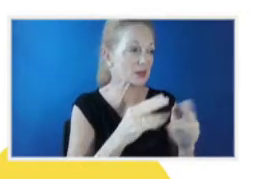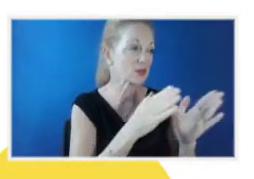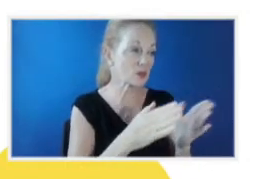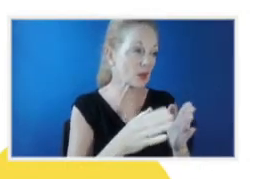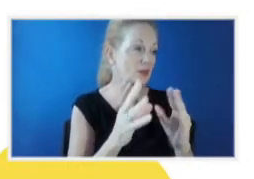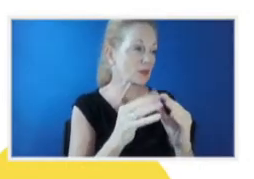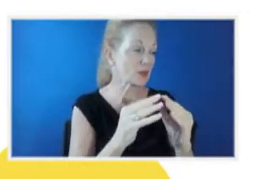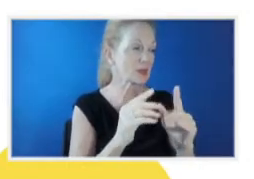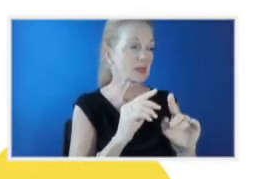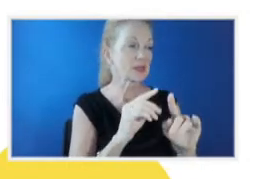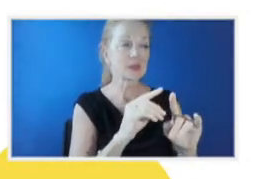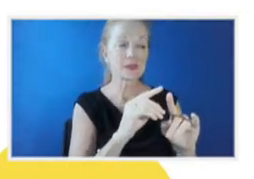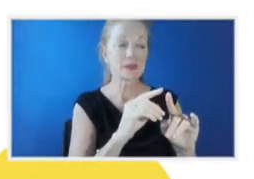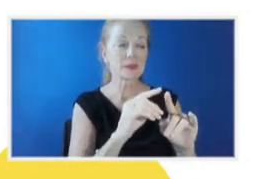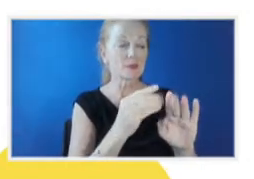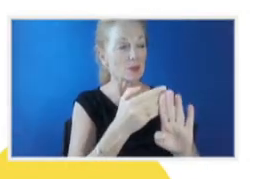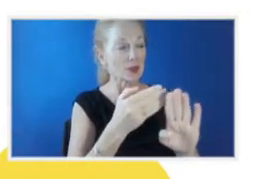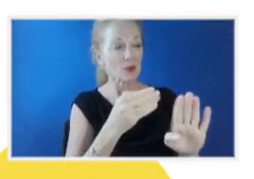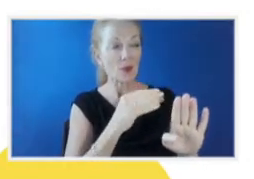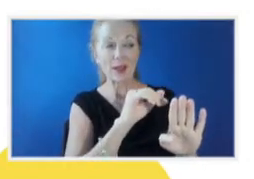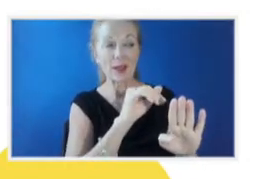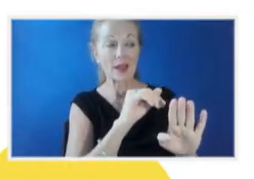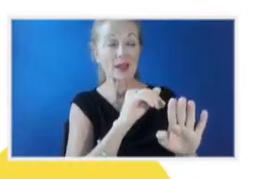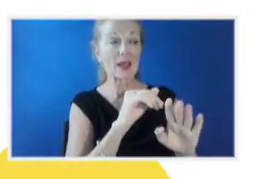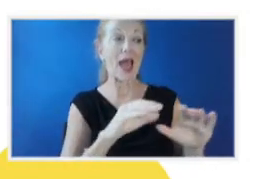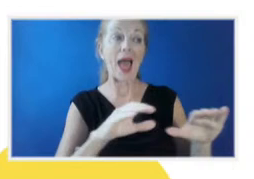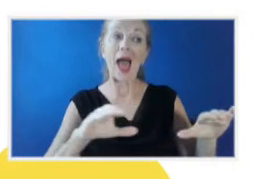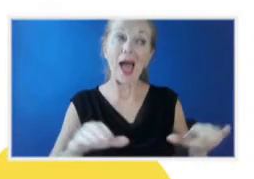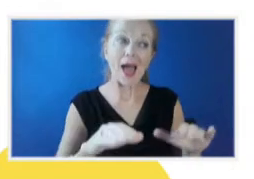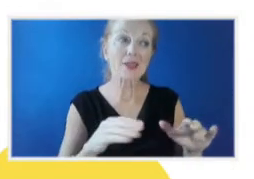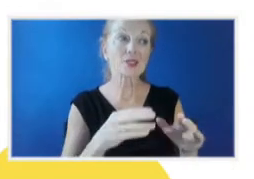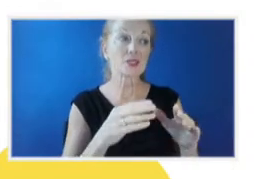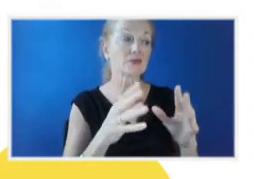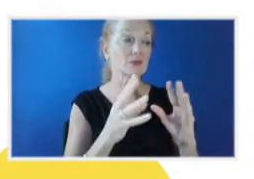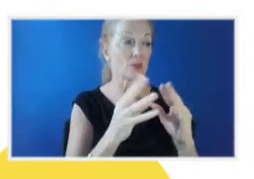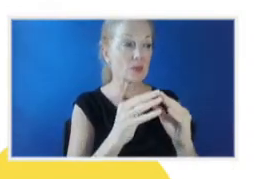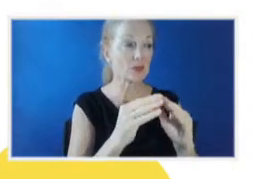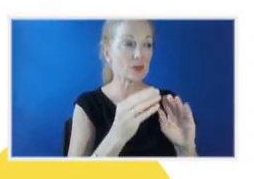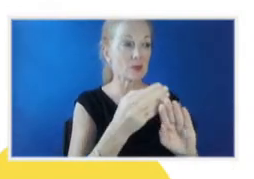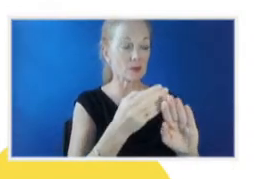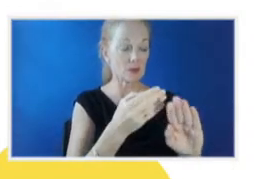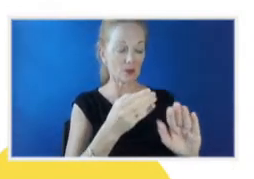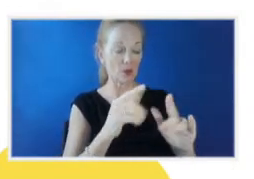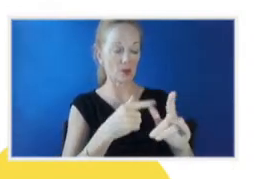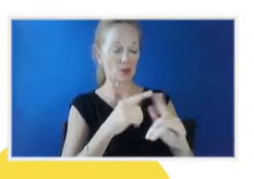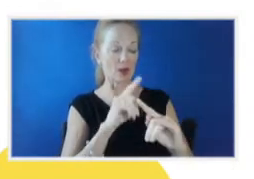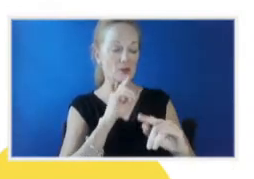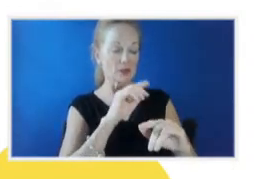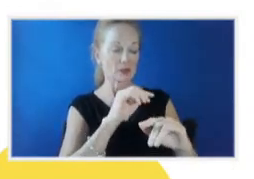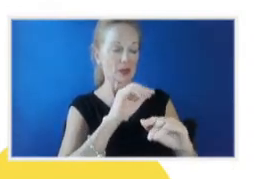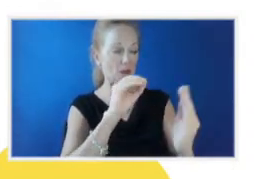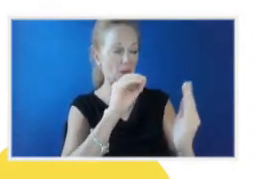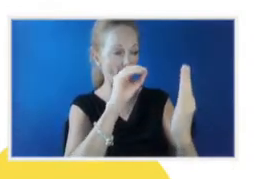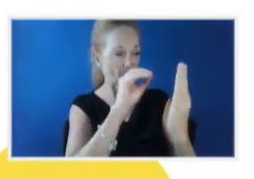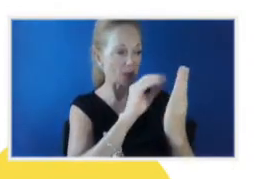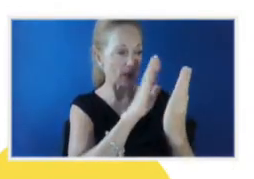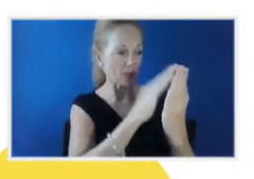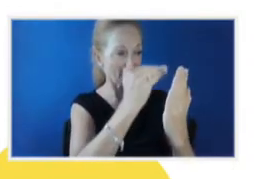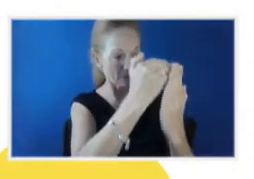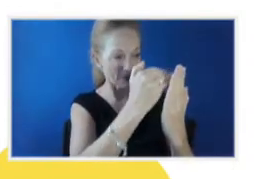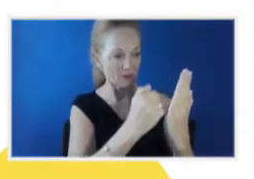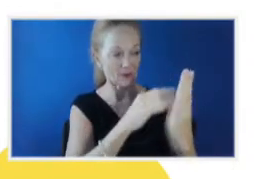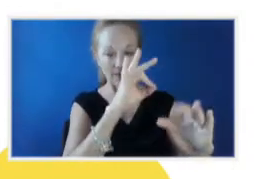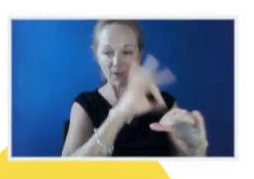committee before, and even an action briefing before we actually put something on the agenda for a vote, this is one of those